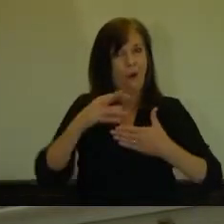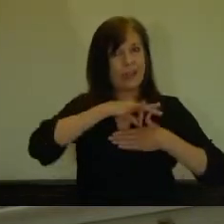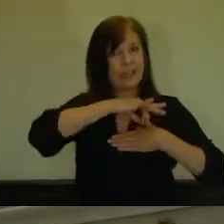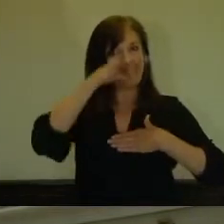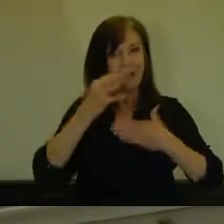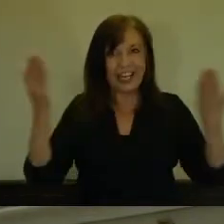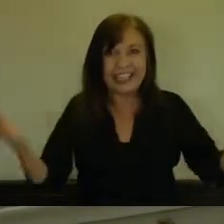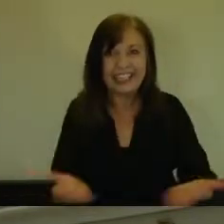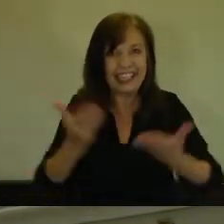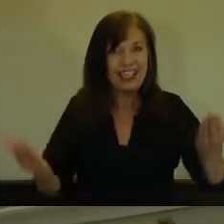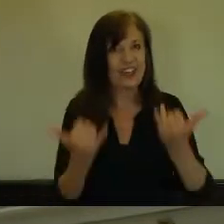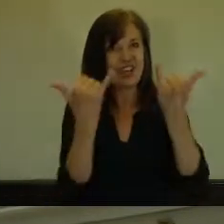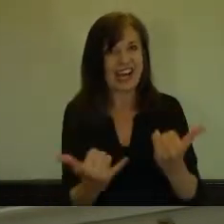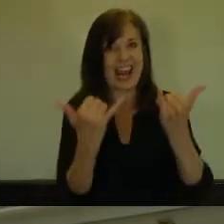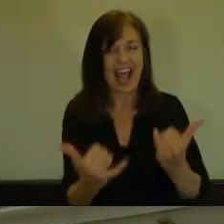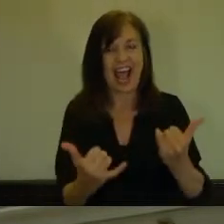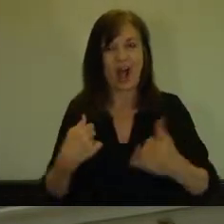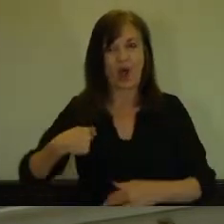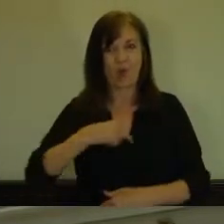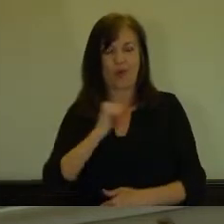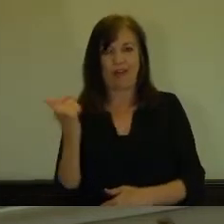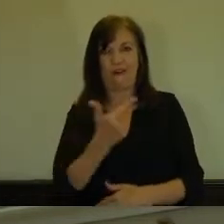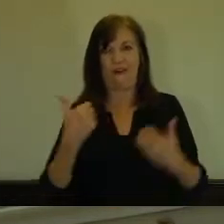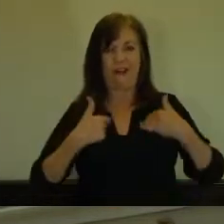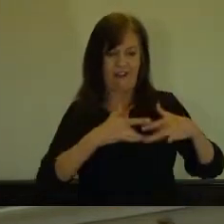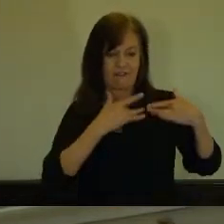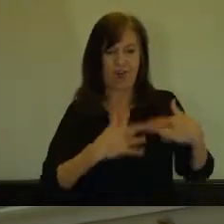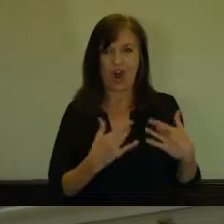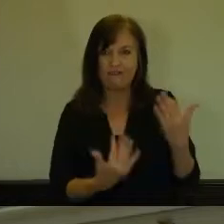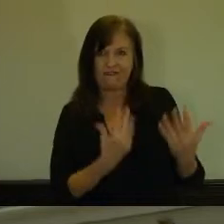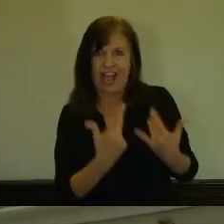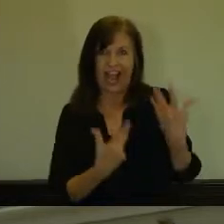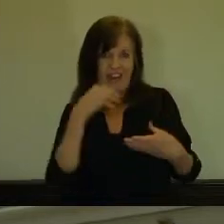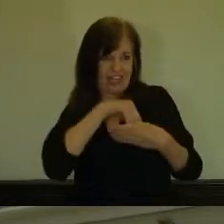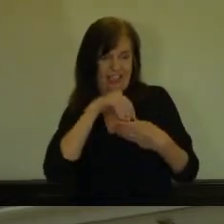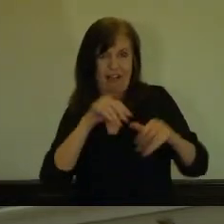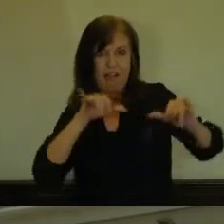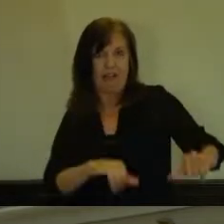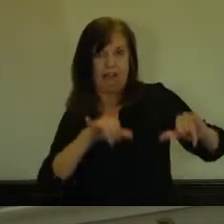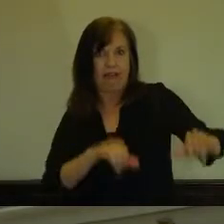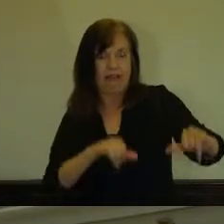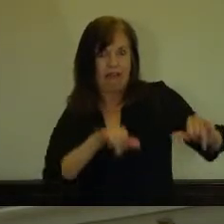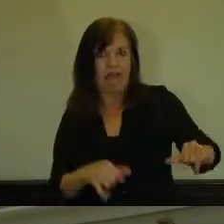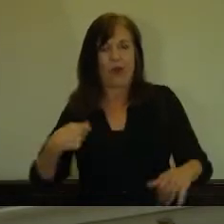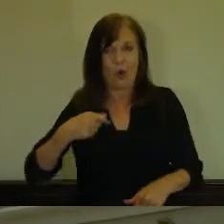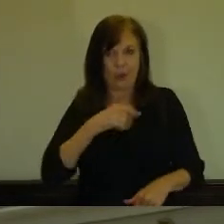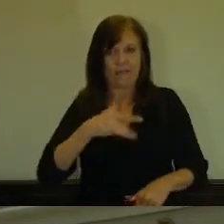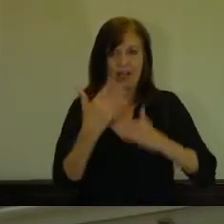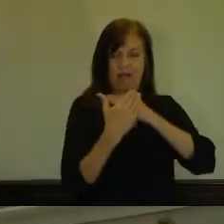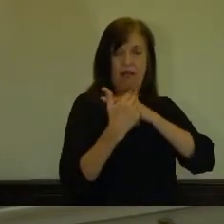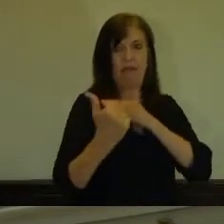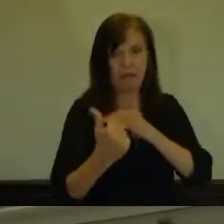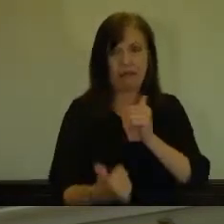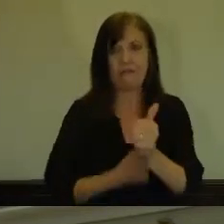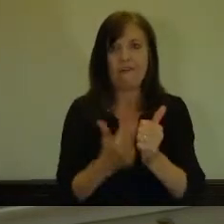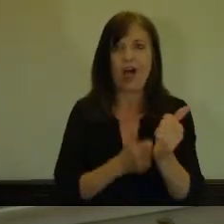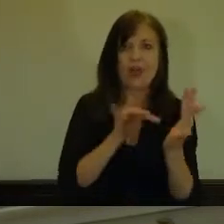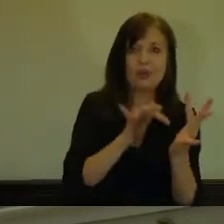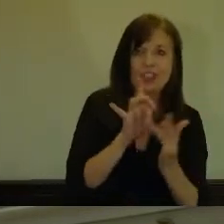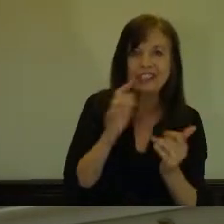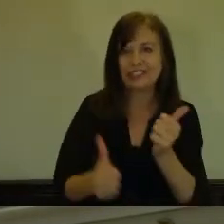in fire in our hearts, in the world, to join Jesus and these disciples in that